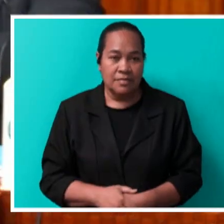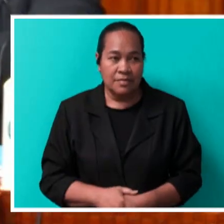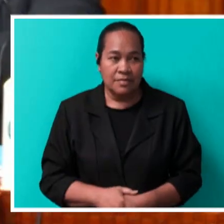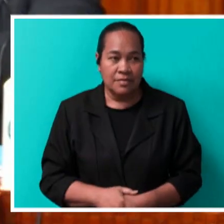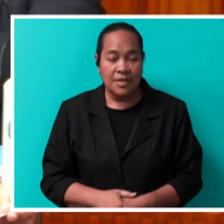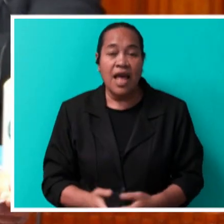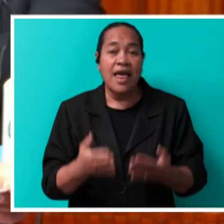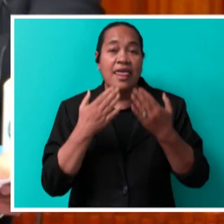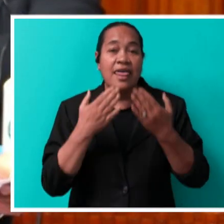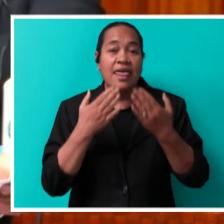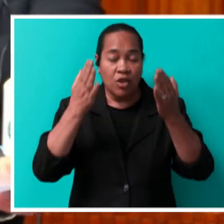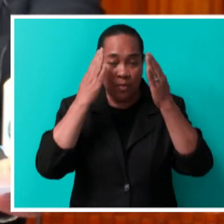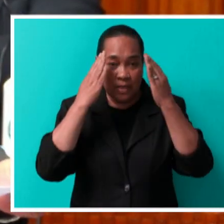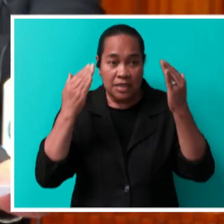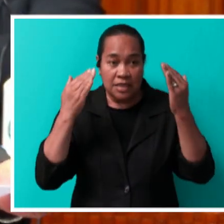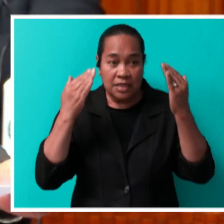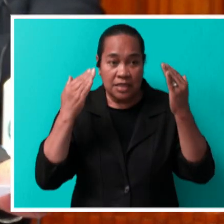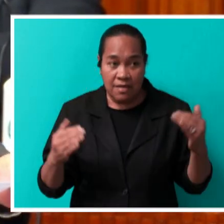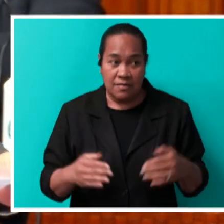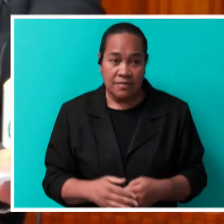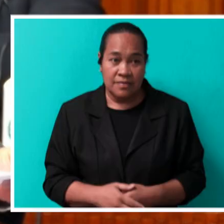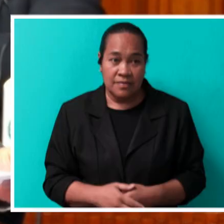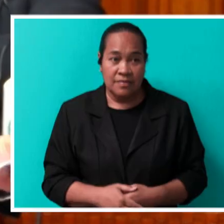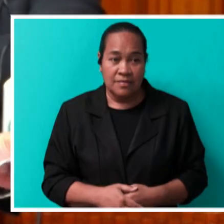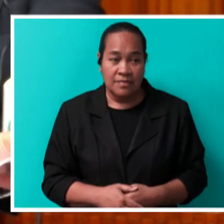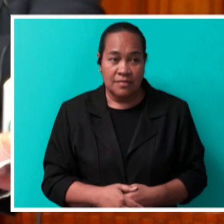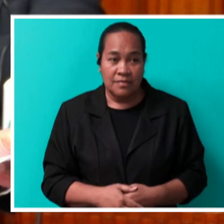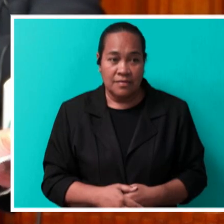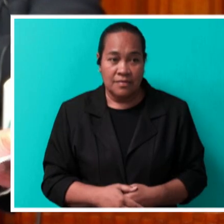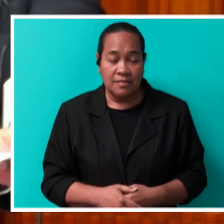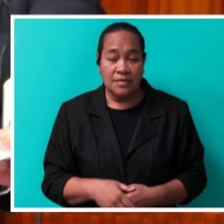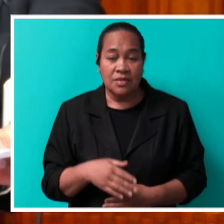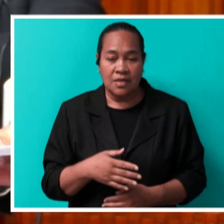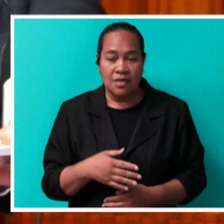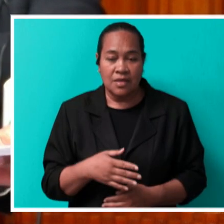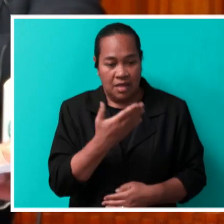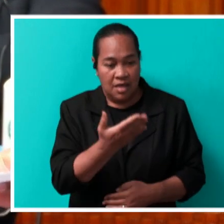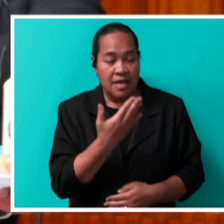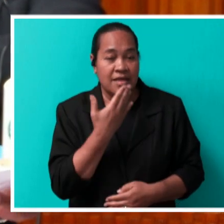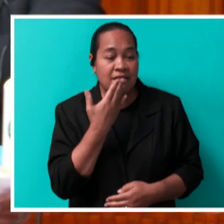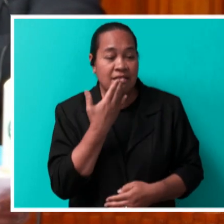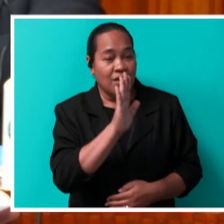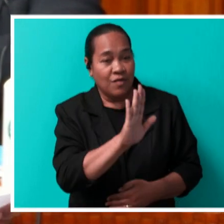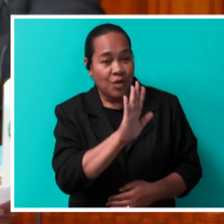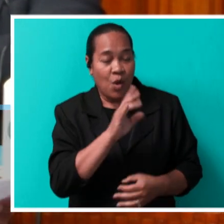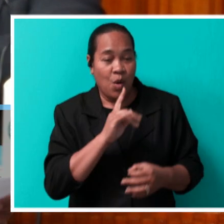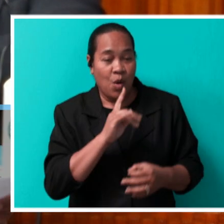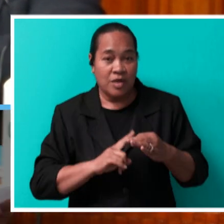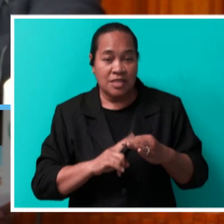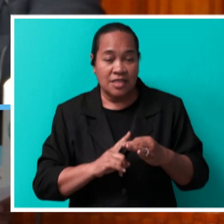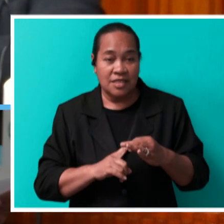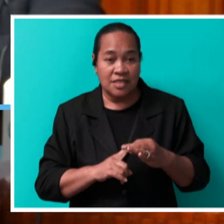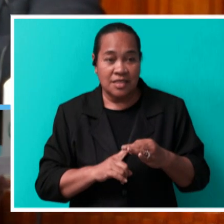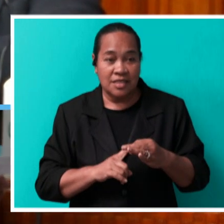Thank you, Mr. Speaker, sir, and Honorable Joseph Nand for the question regarding the